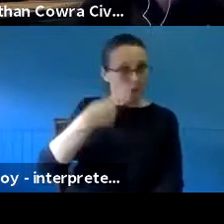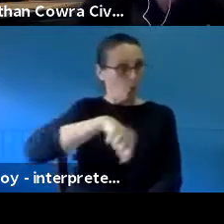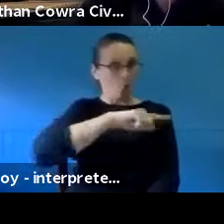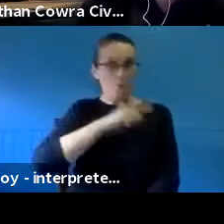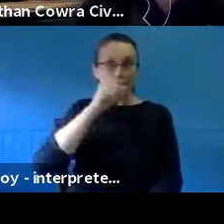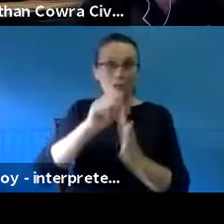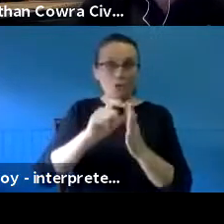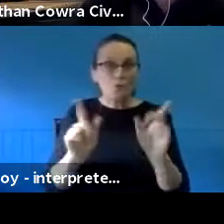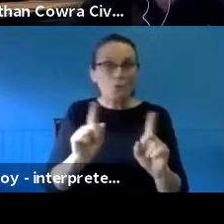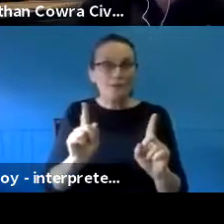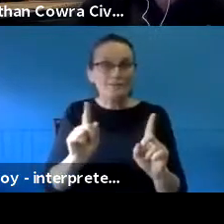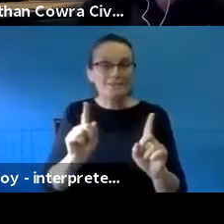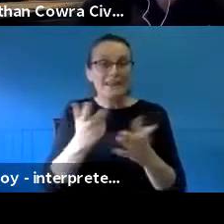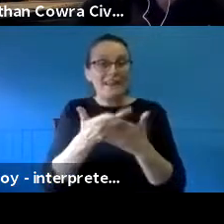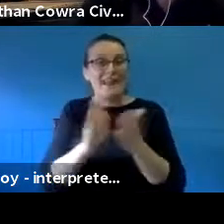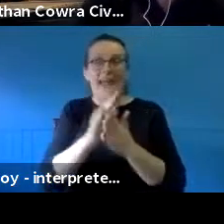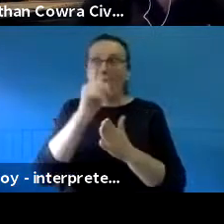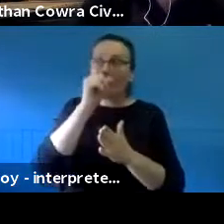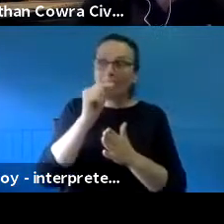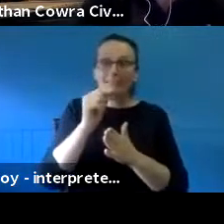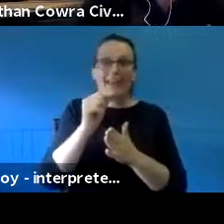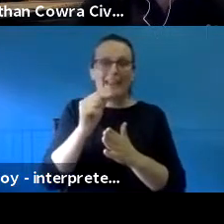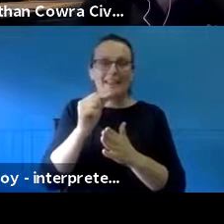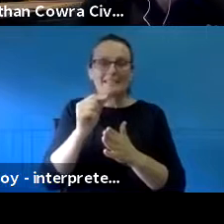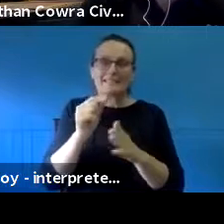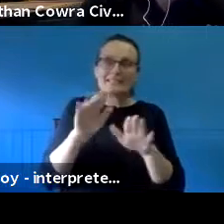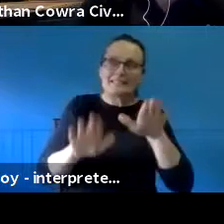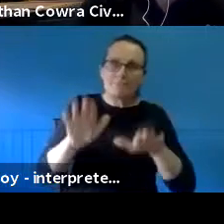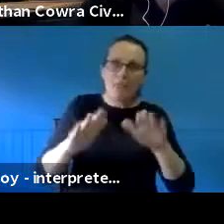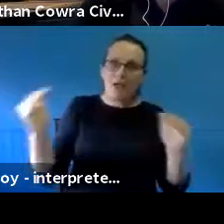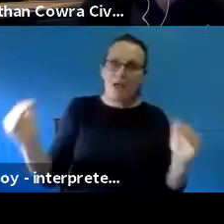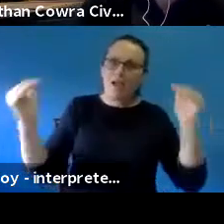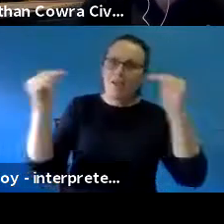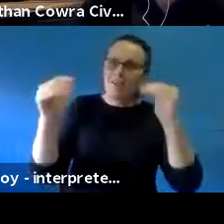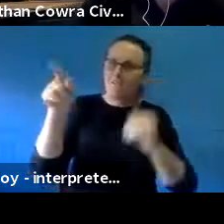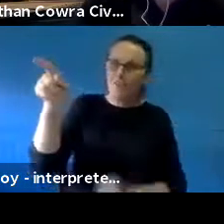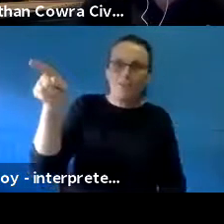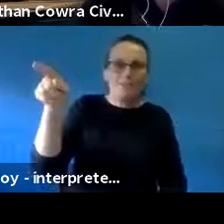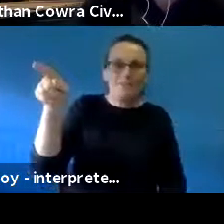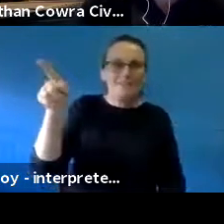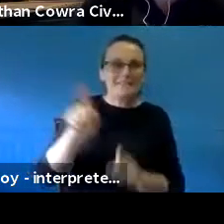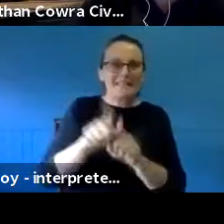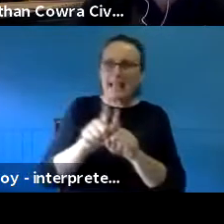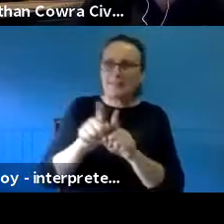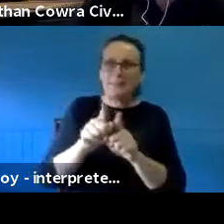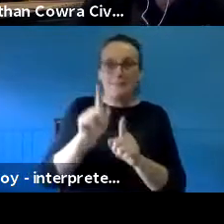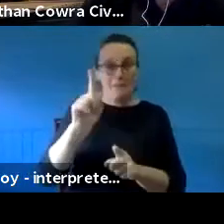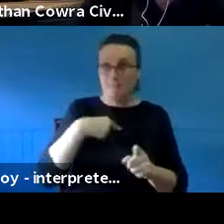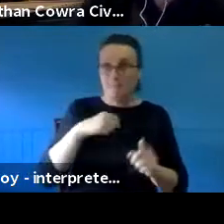and how we can achieve similar things, but for, you know, a tenth of the